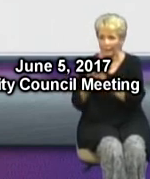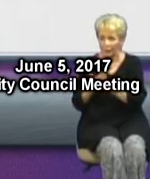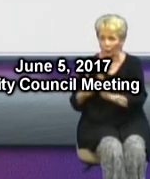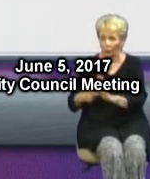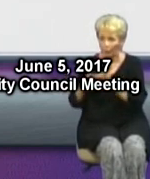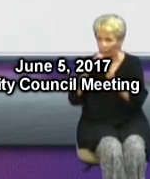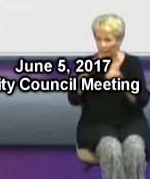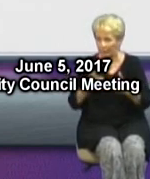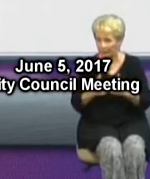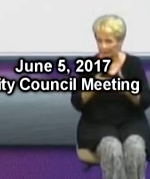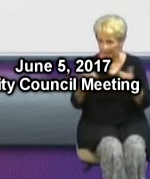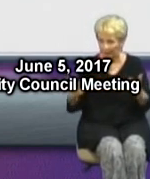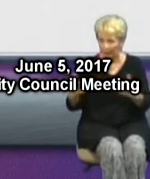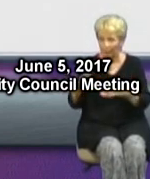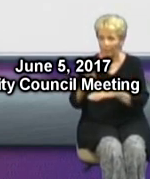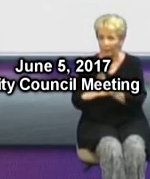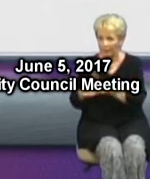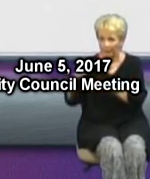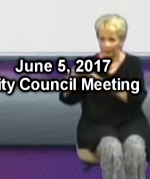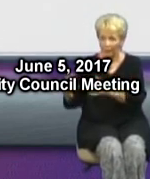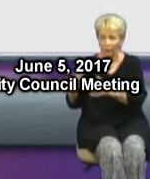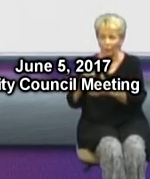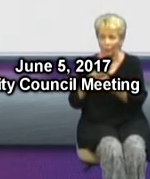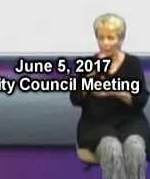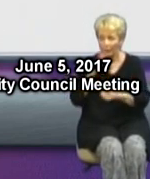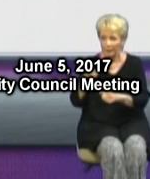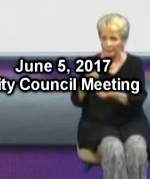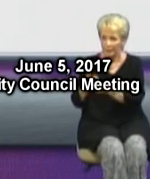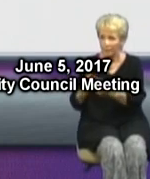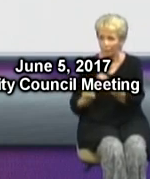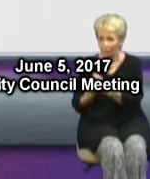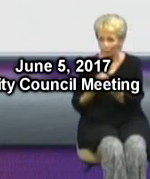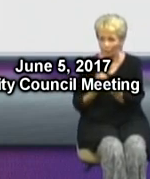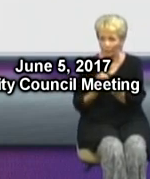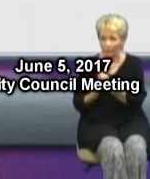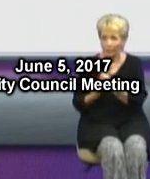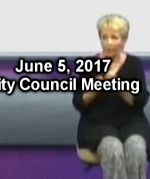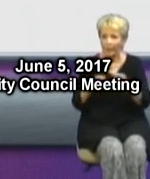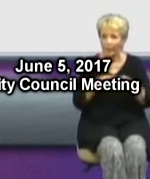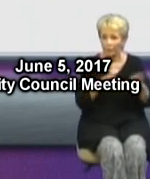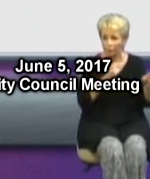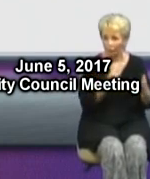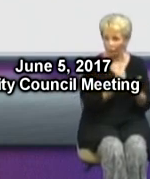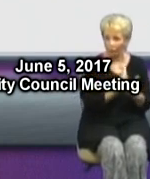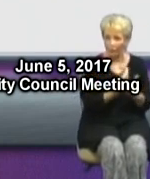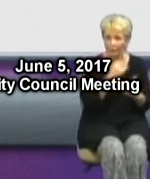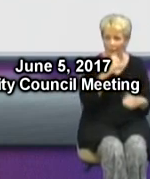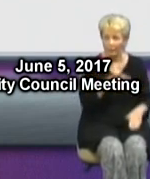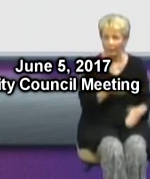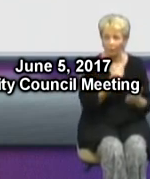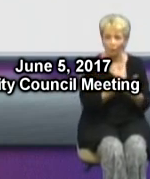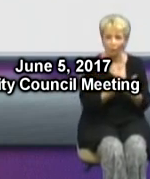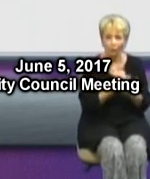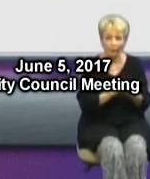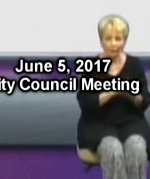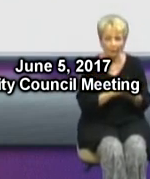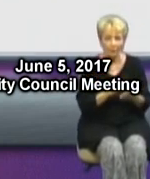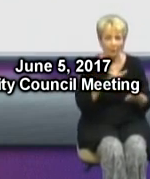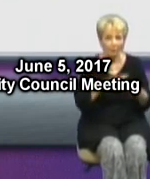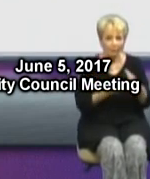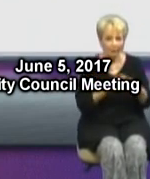to be separate business enterprises and to be self-supporting. The general fund is the fund of